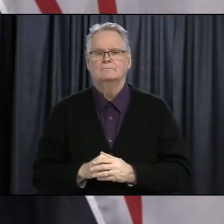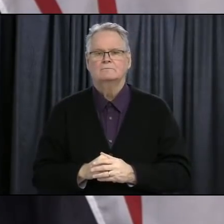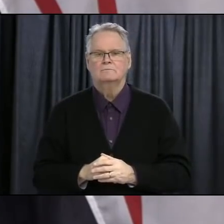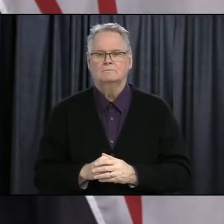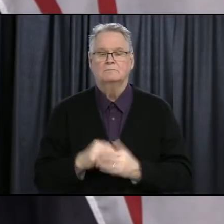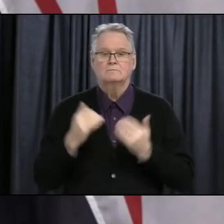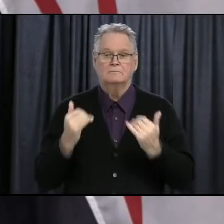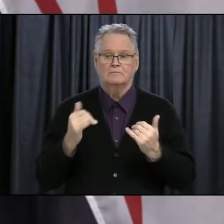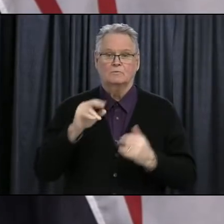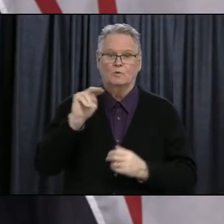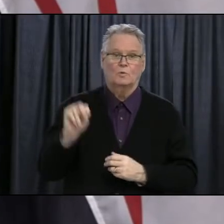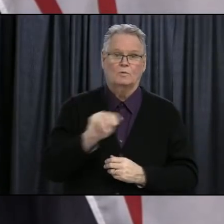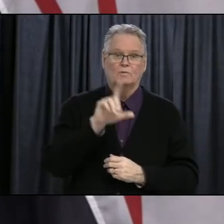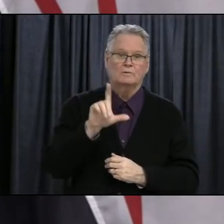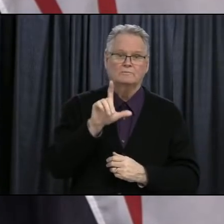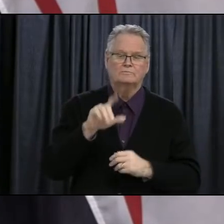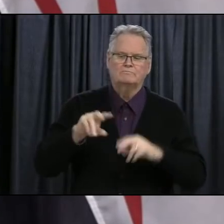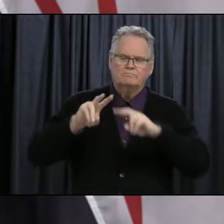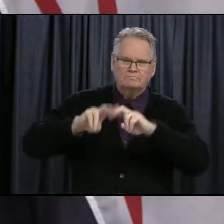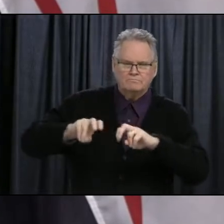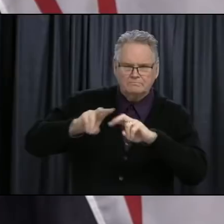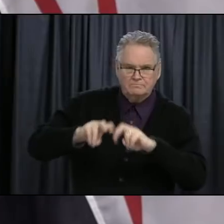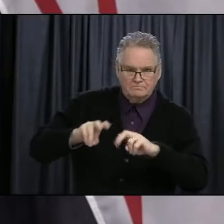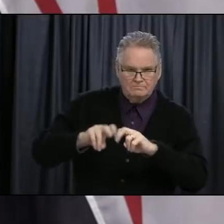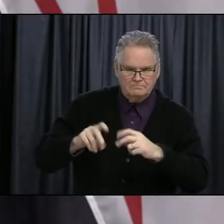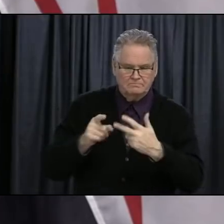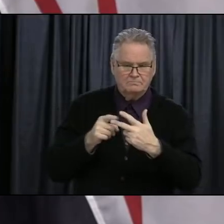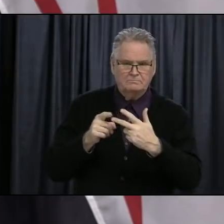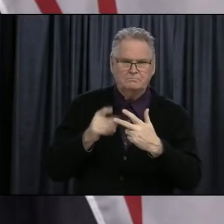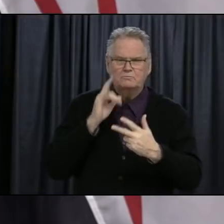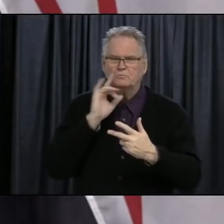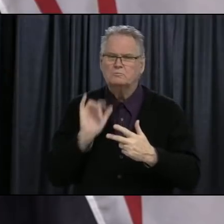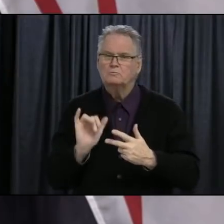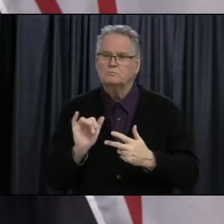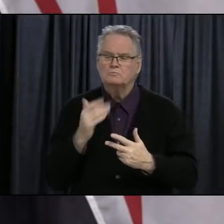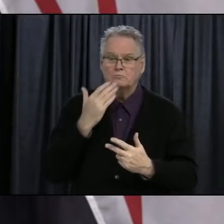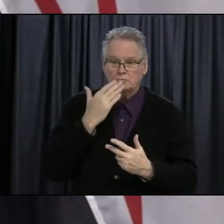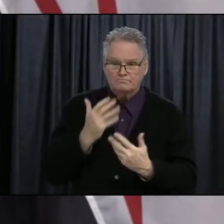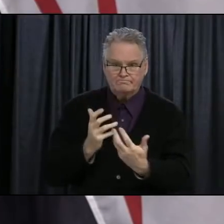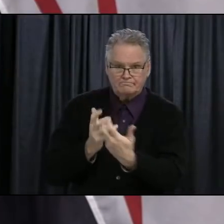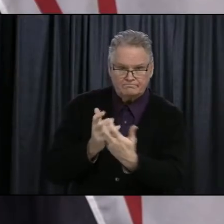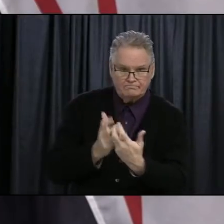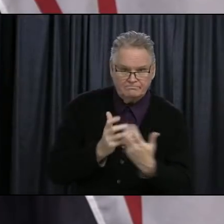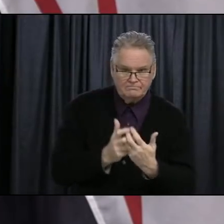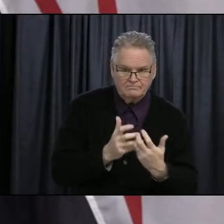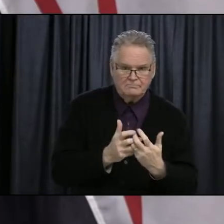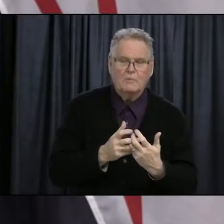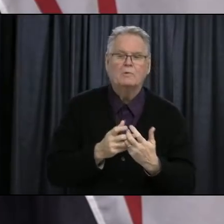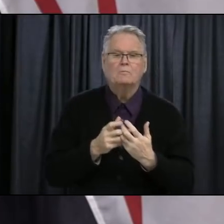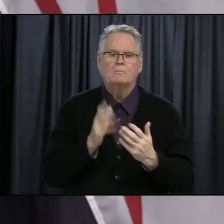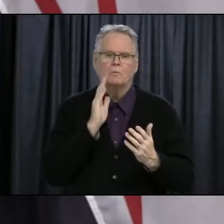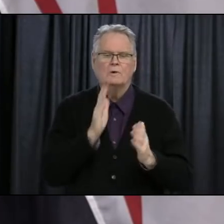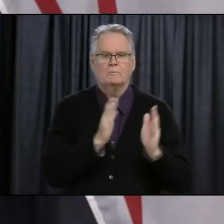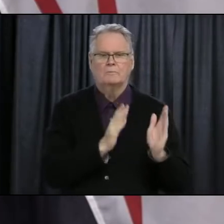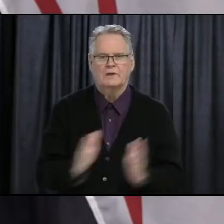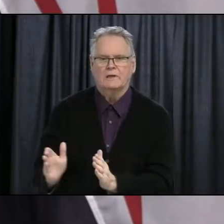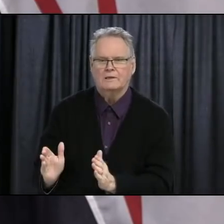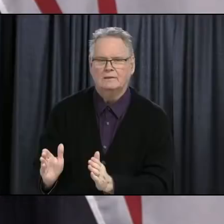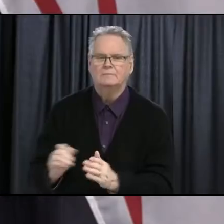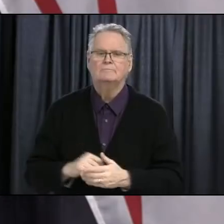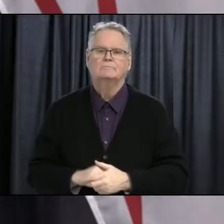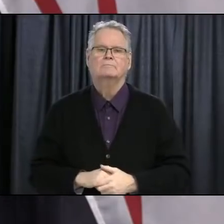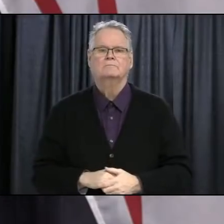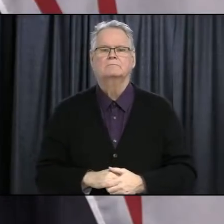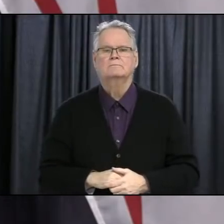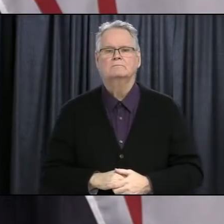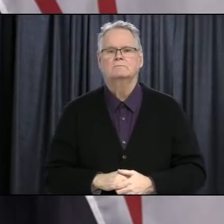strategy. As announced Friday, pre-registration for a COVID vaccine is now open to those 70 and older. We have had good uptake